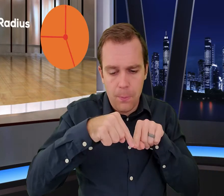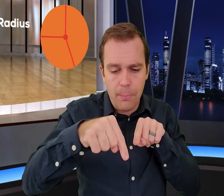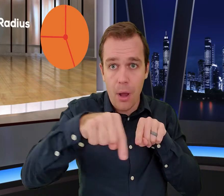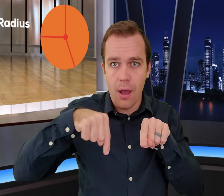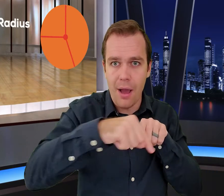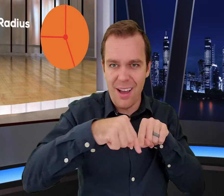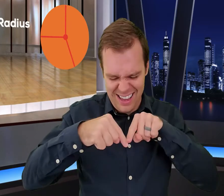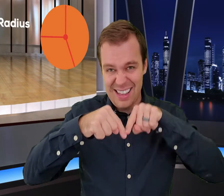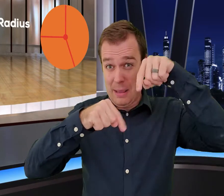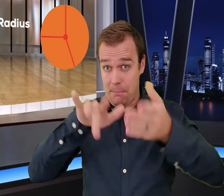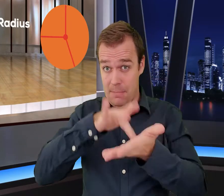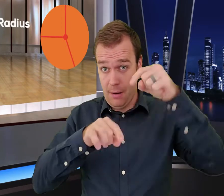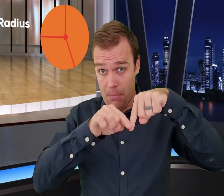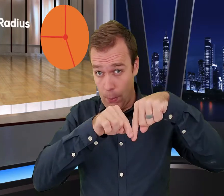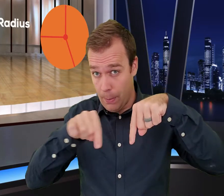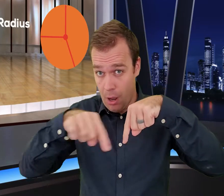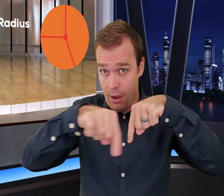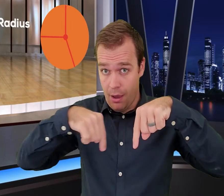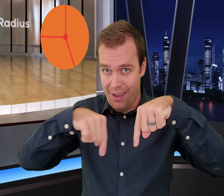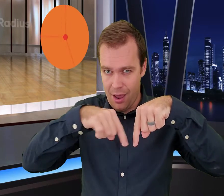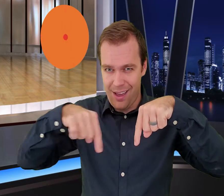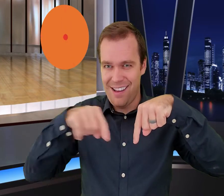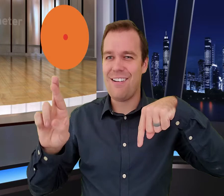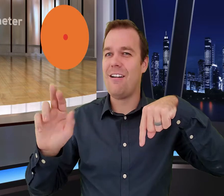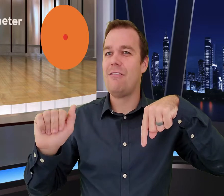on the perimeter of that circle.